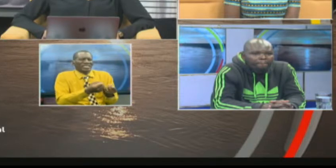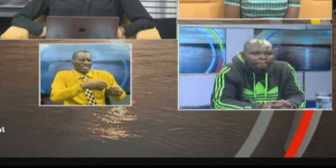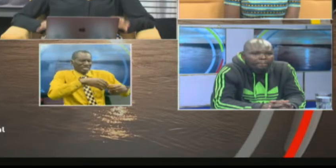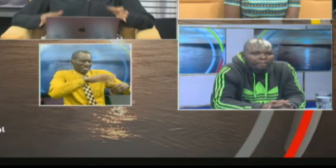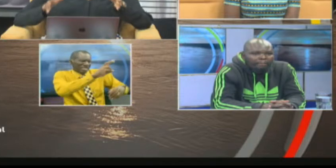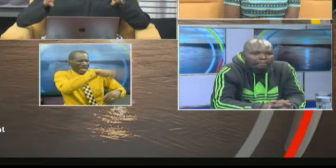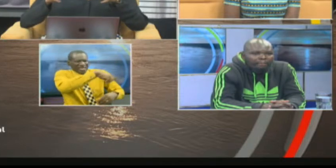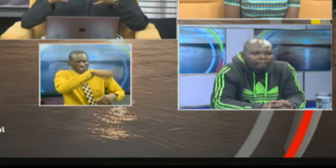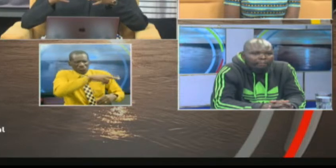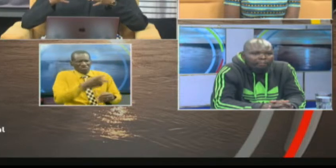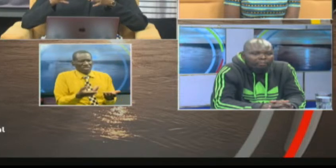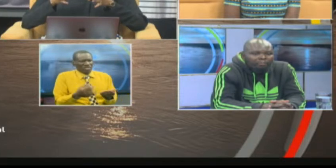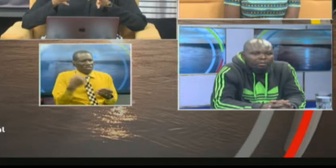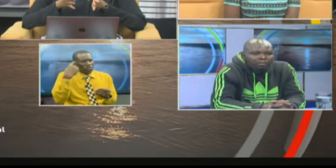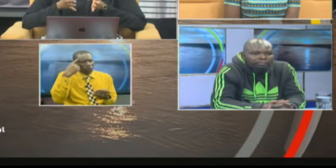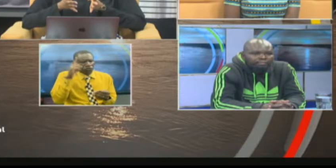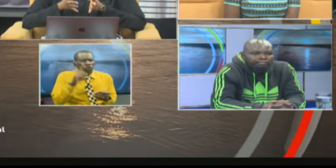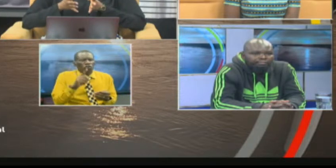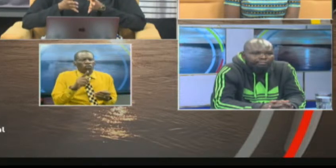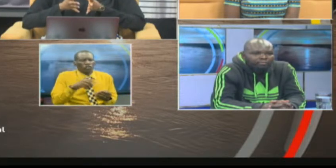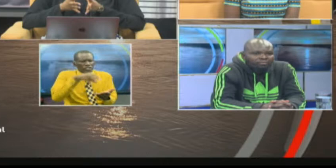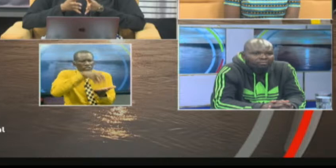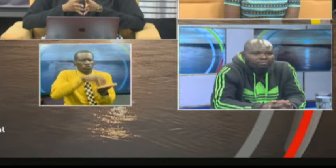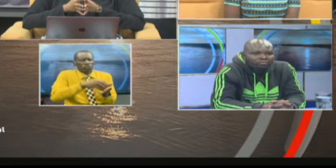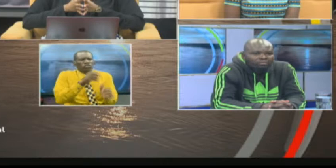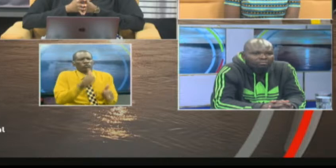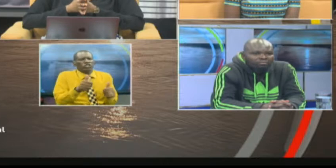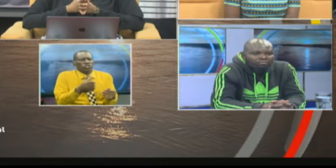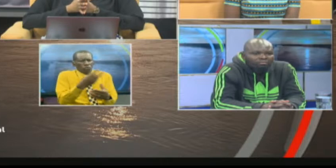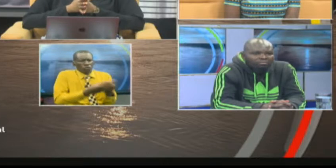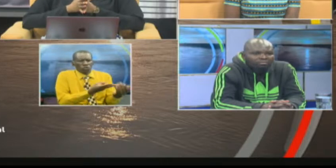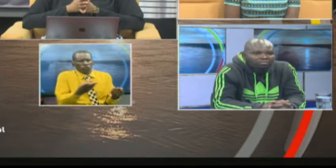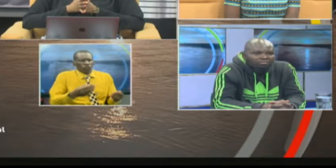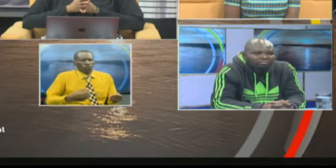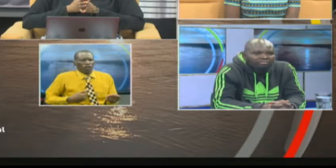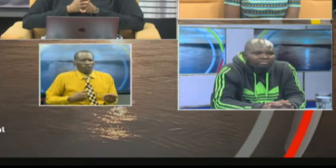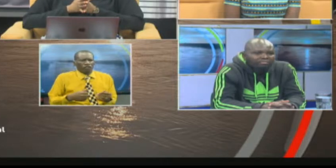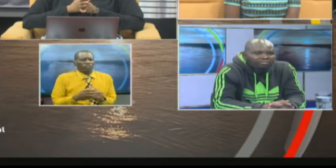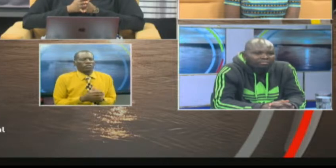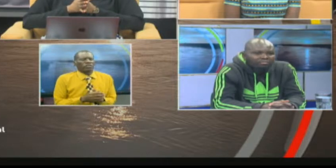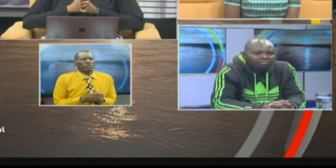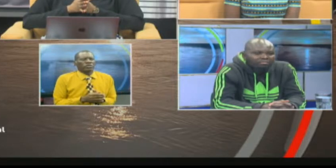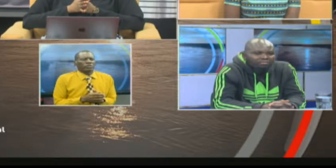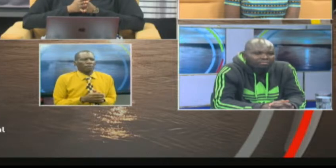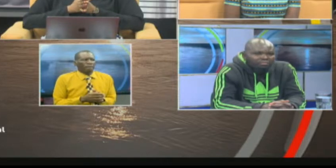stigmatization for the circumstances the two of you are in?